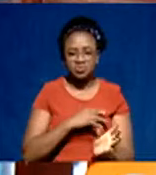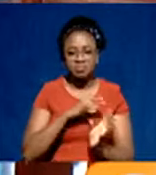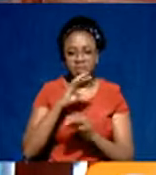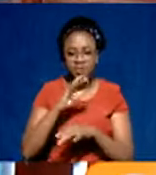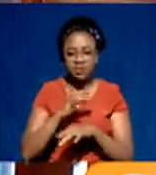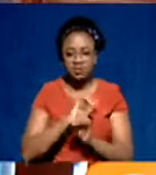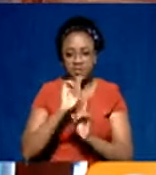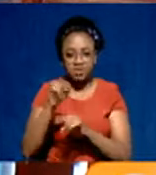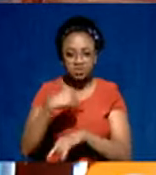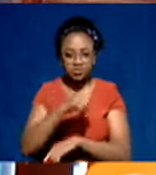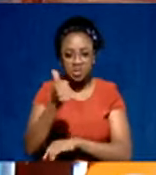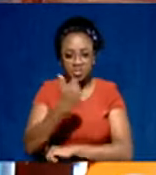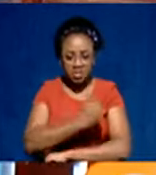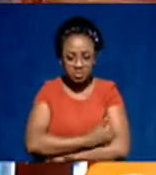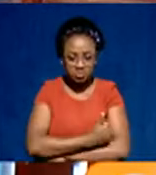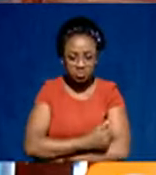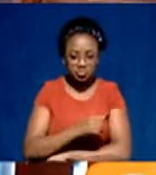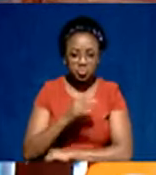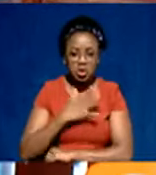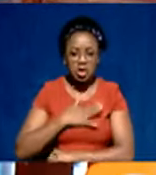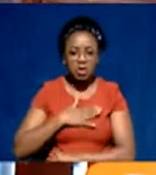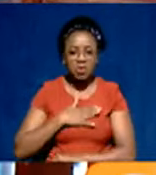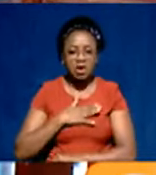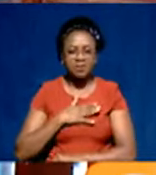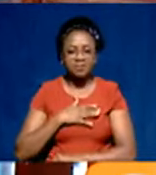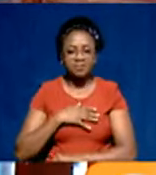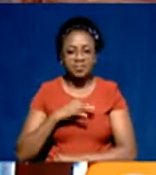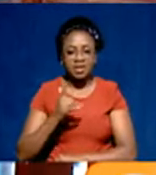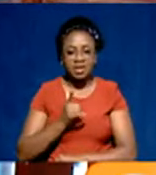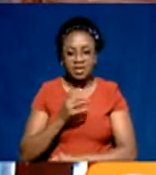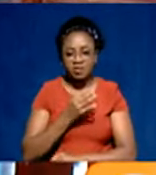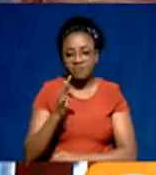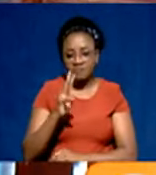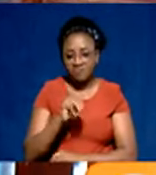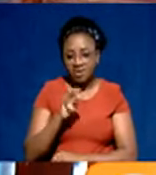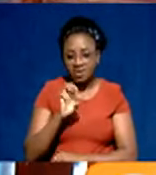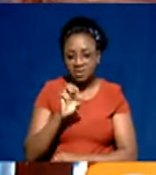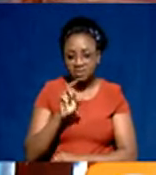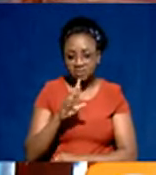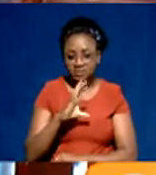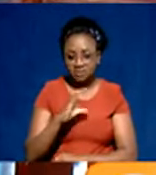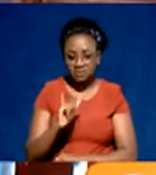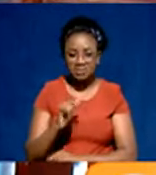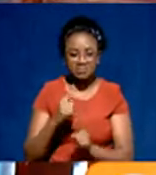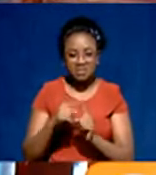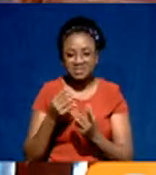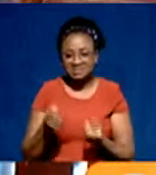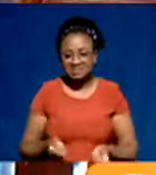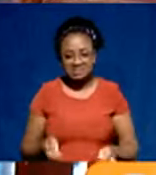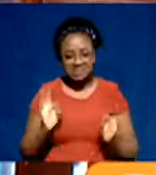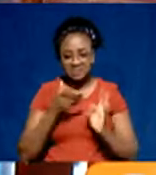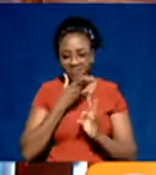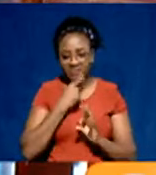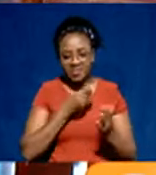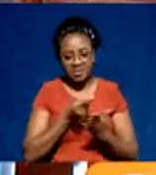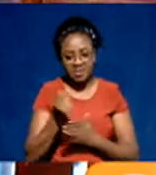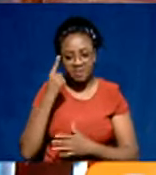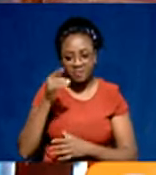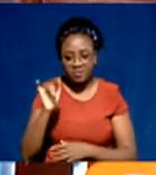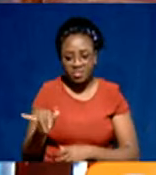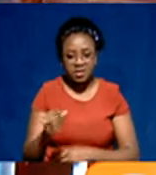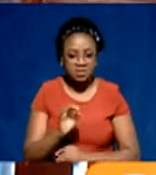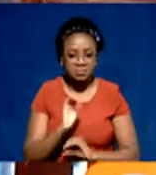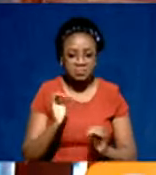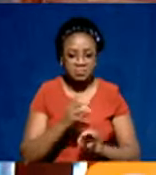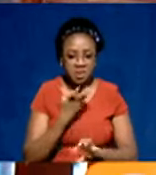Our Lady of Mercy. But then the financial issues were there. So my dad was not able to take me to that school. So what